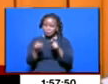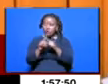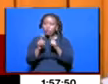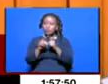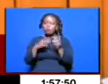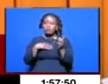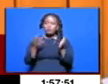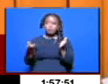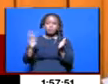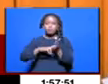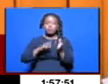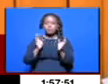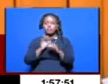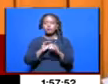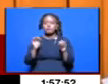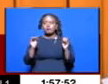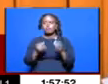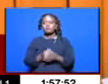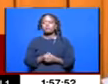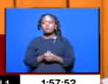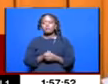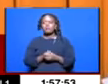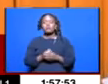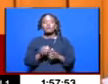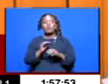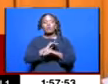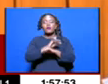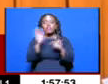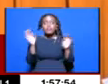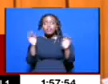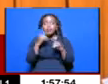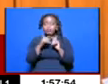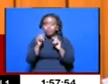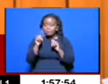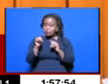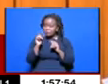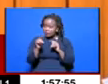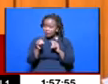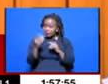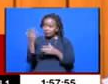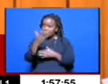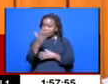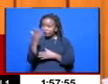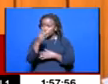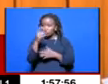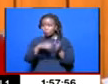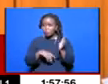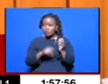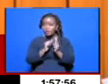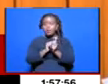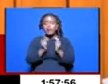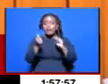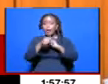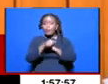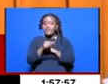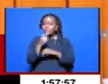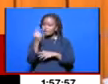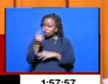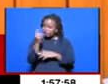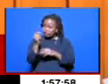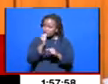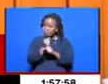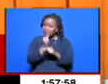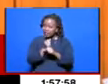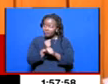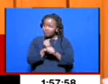that. It is clear from the above cited provision that there are amendments that can only be done with the involvement of